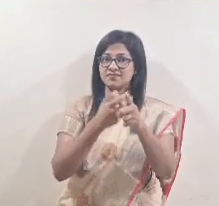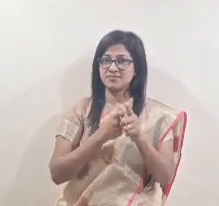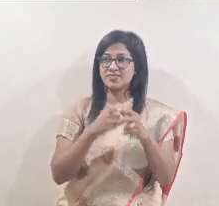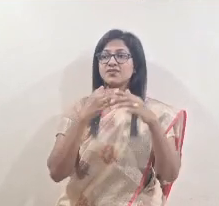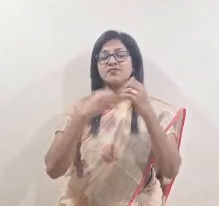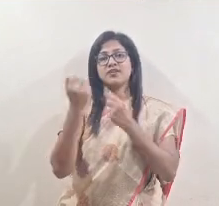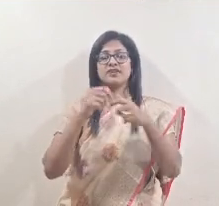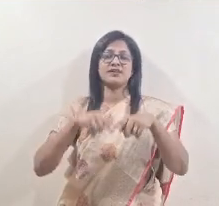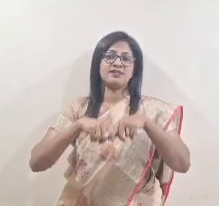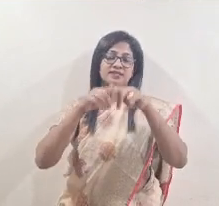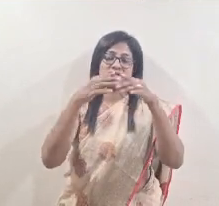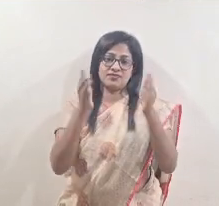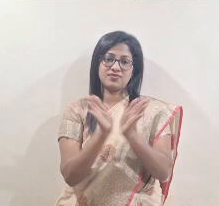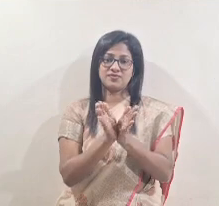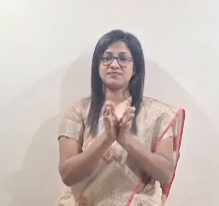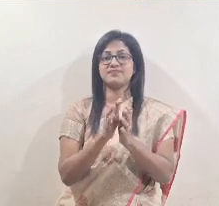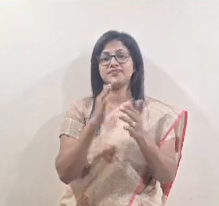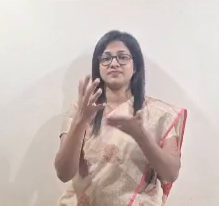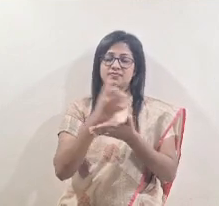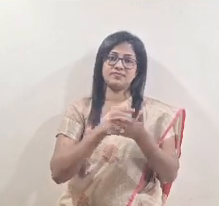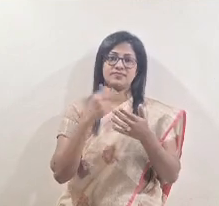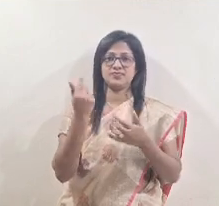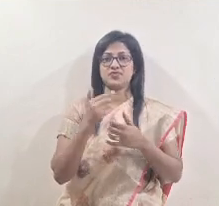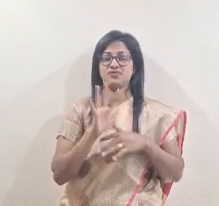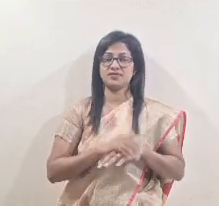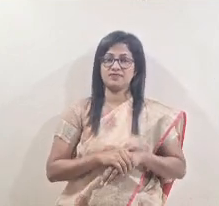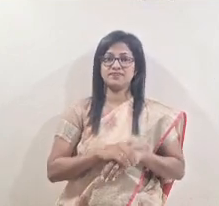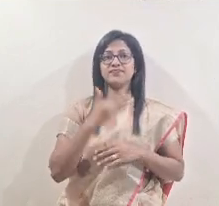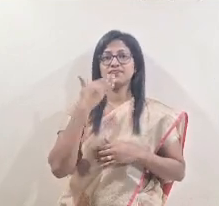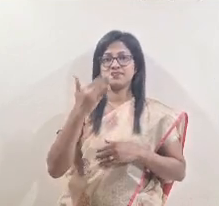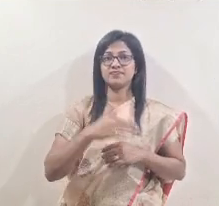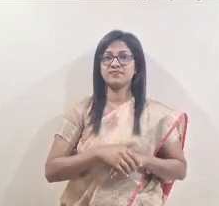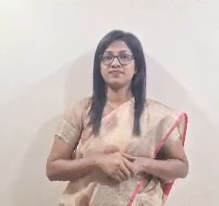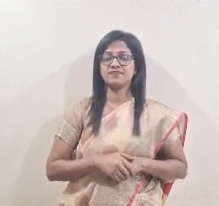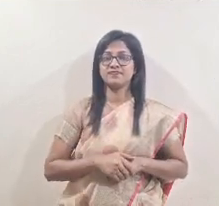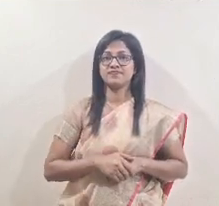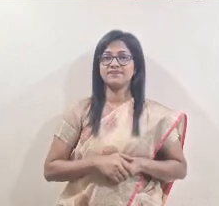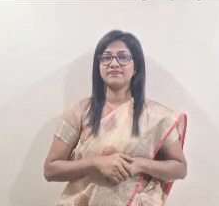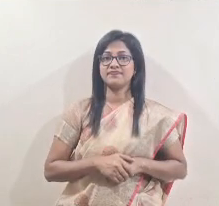vehicle category. So that data we have taken. Thank you.